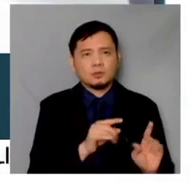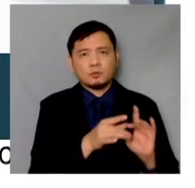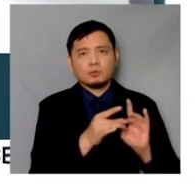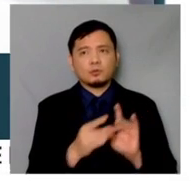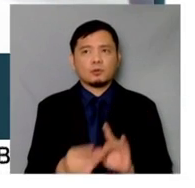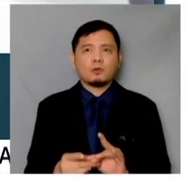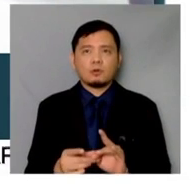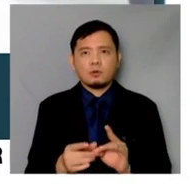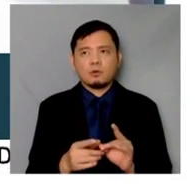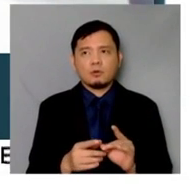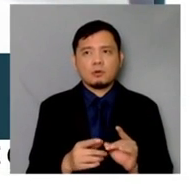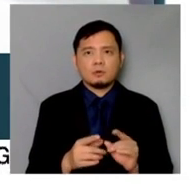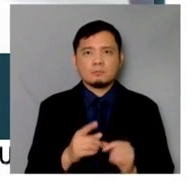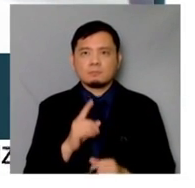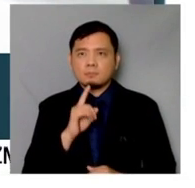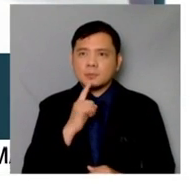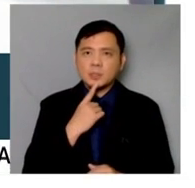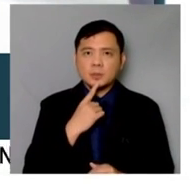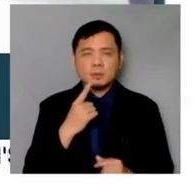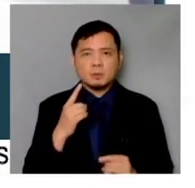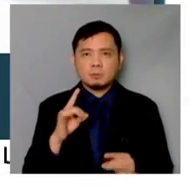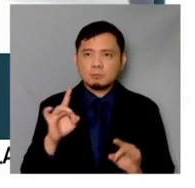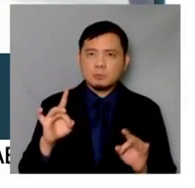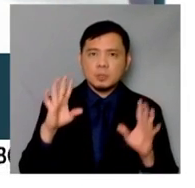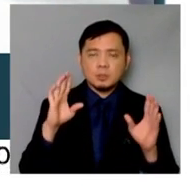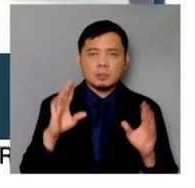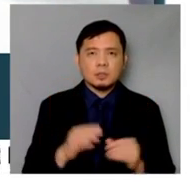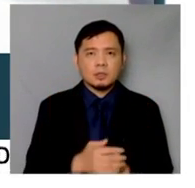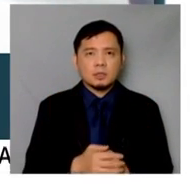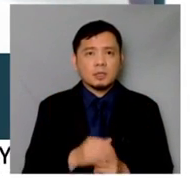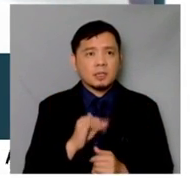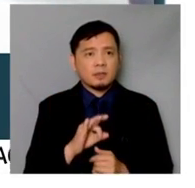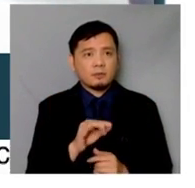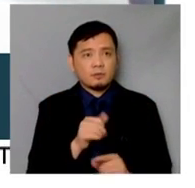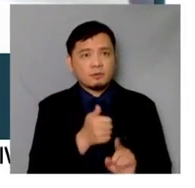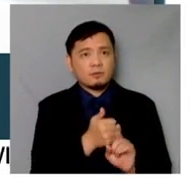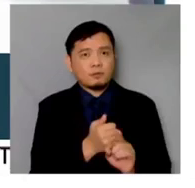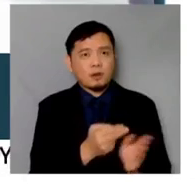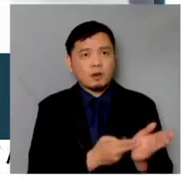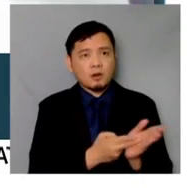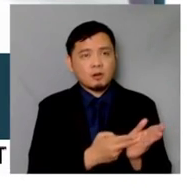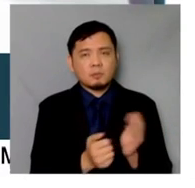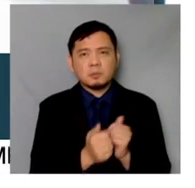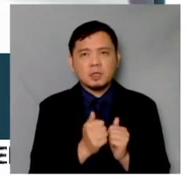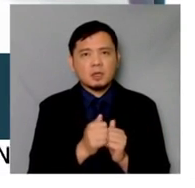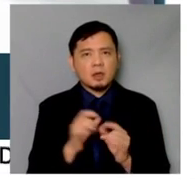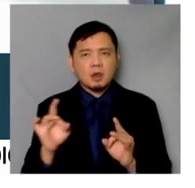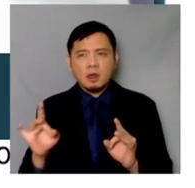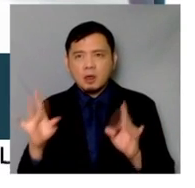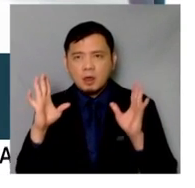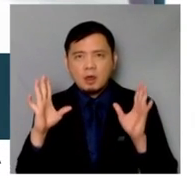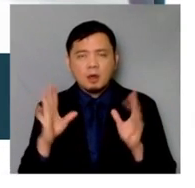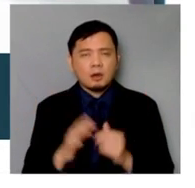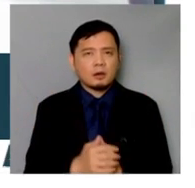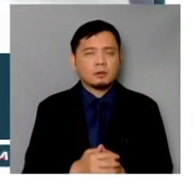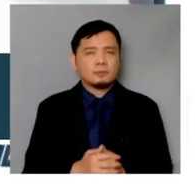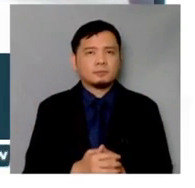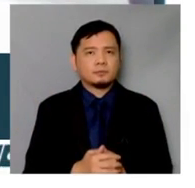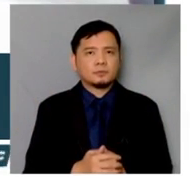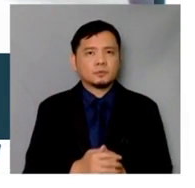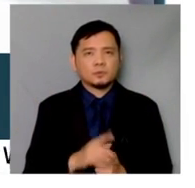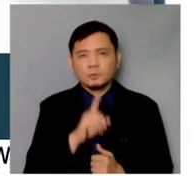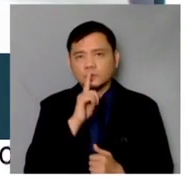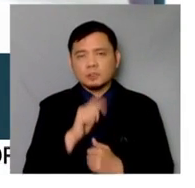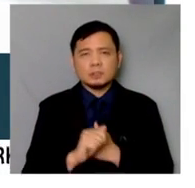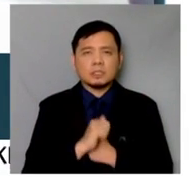a truth-sayer has to go through, and it attests to just how much danger there is